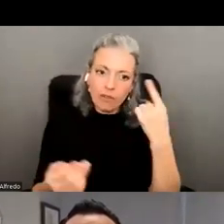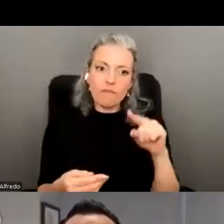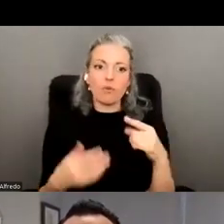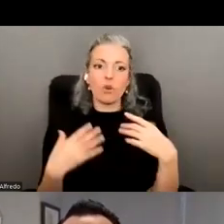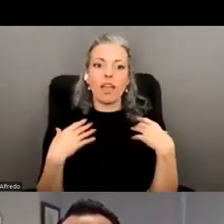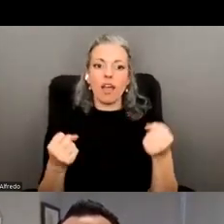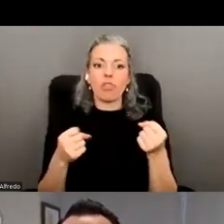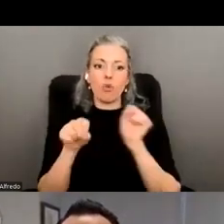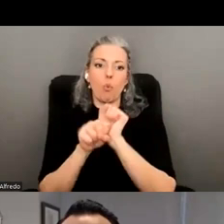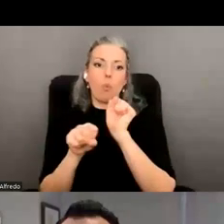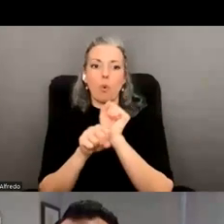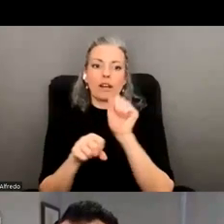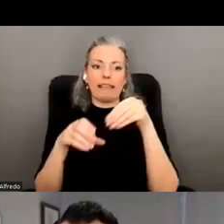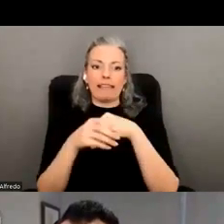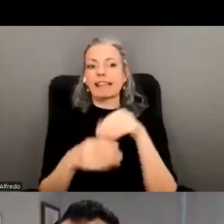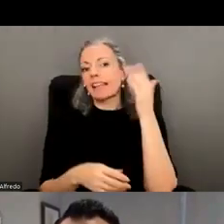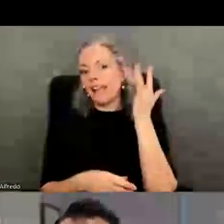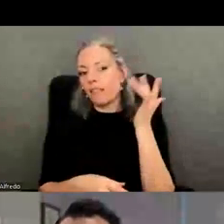workforce in California.